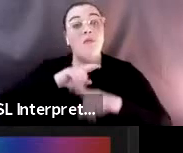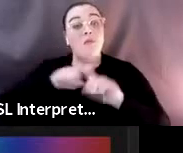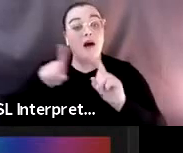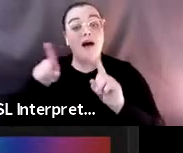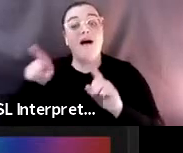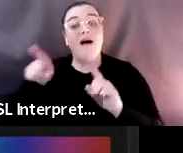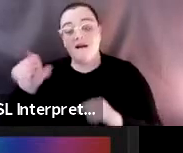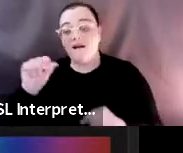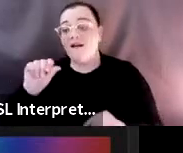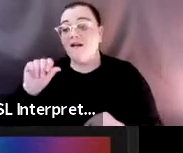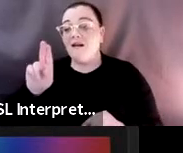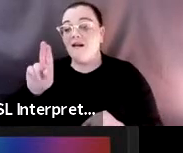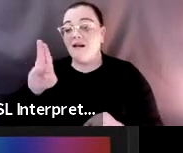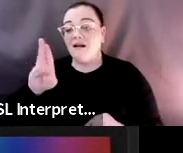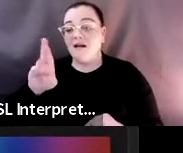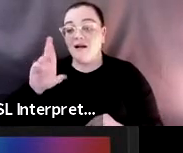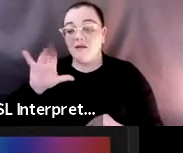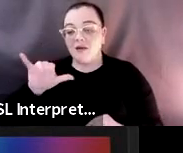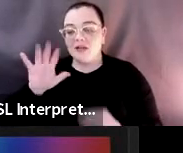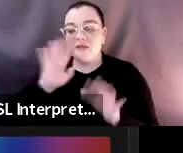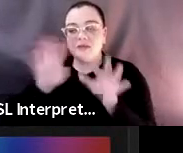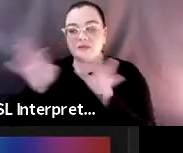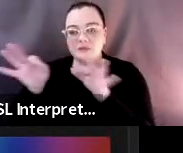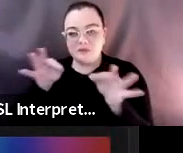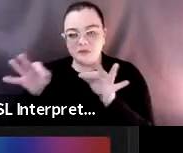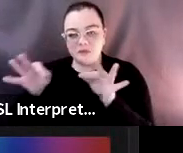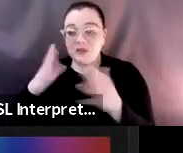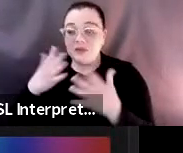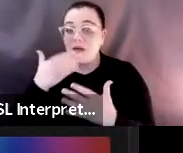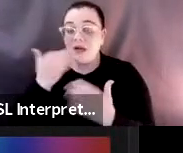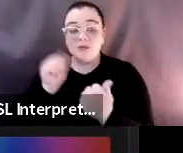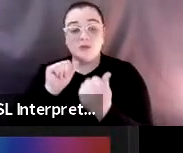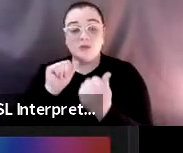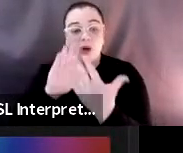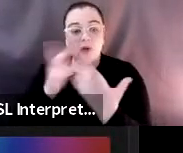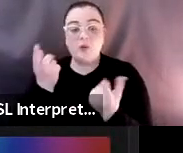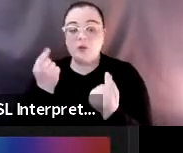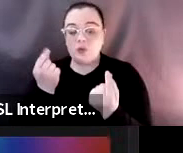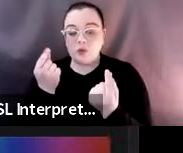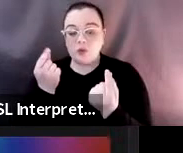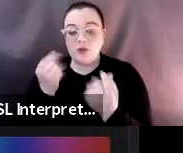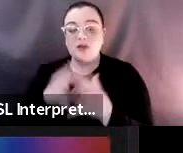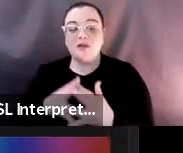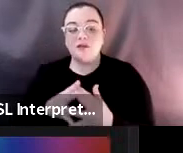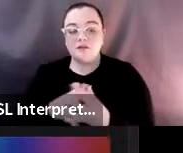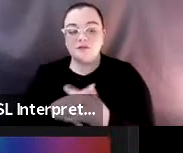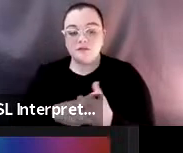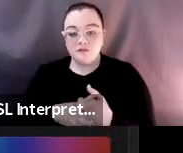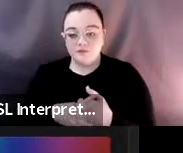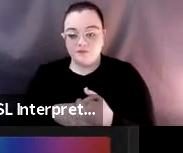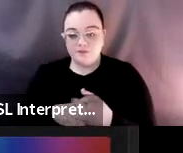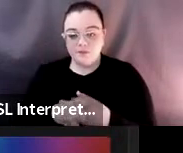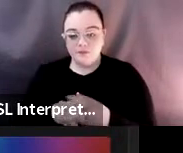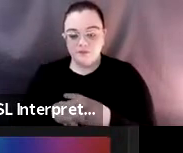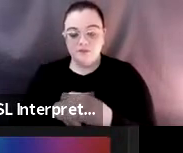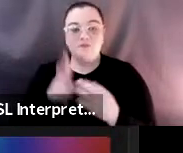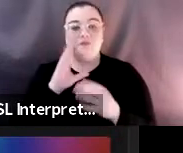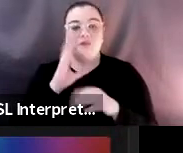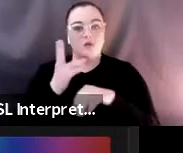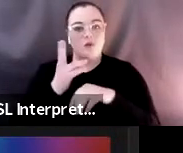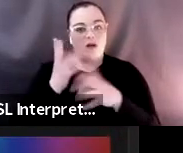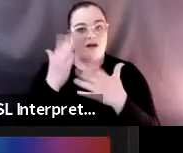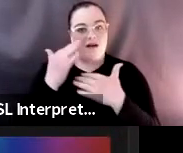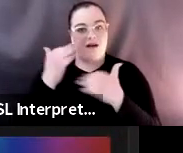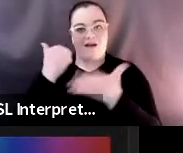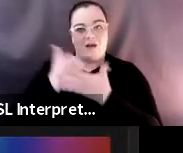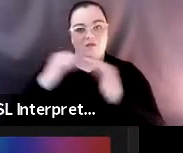about is probably the fastest way to go for you, and is going to give you the best bang for your buck, because what it's going to take is the highs down